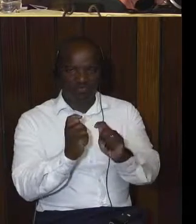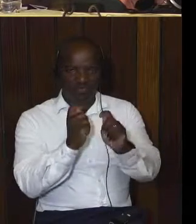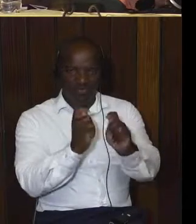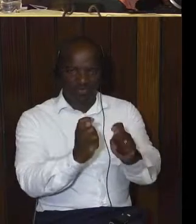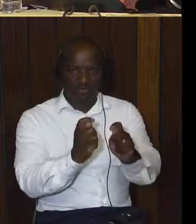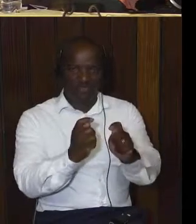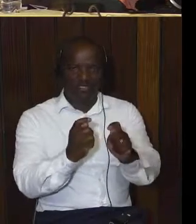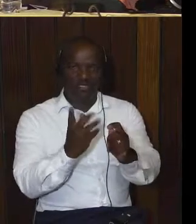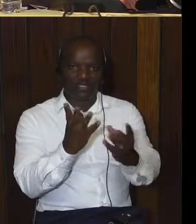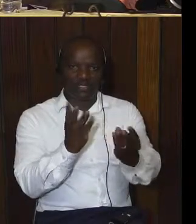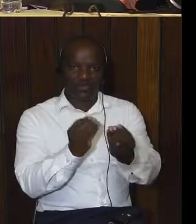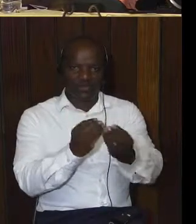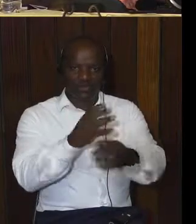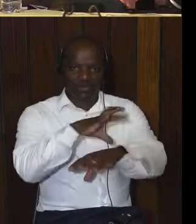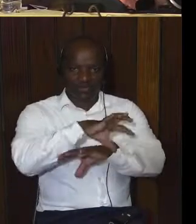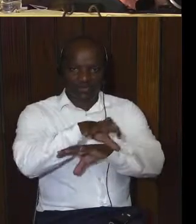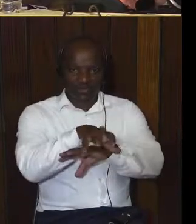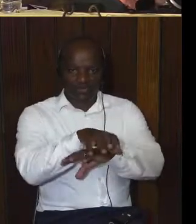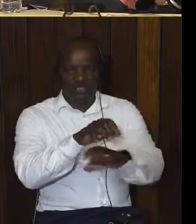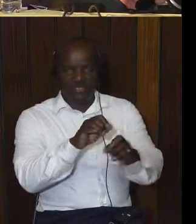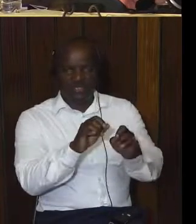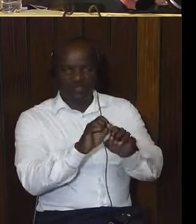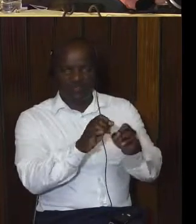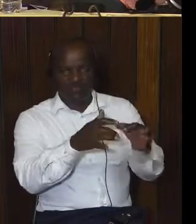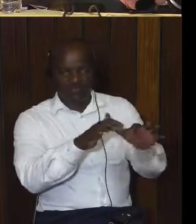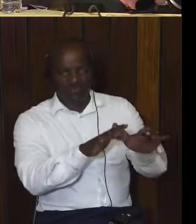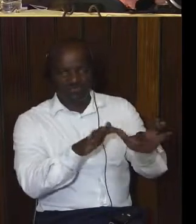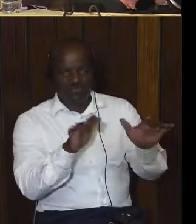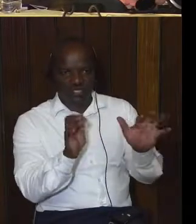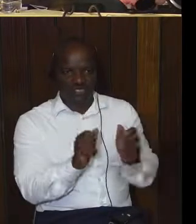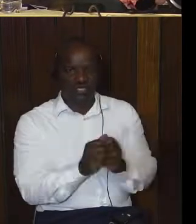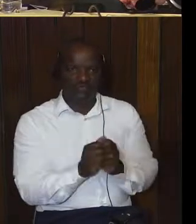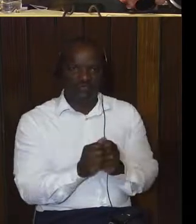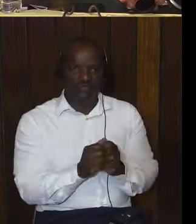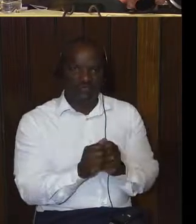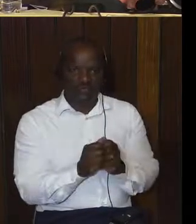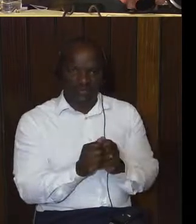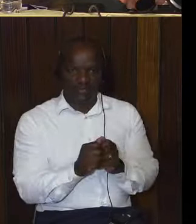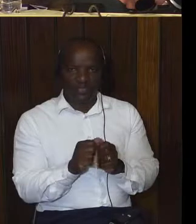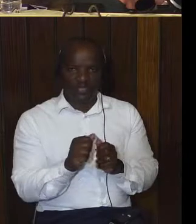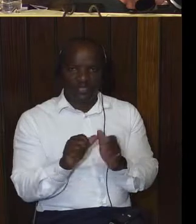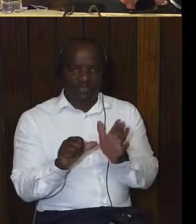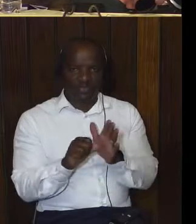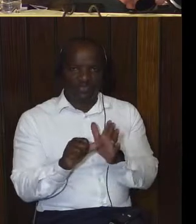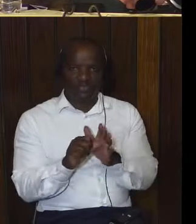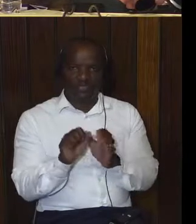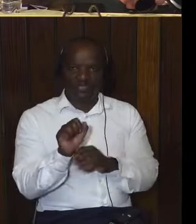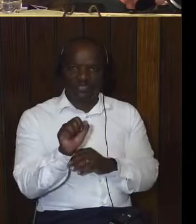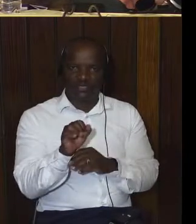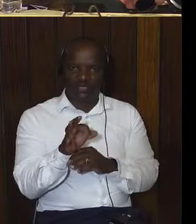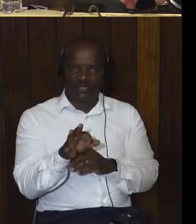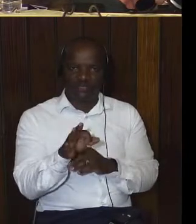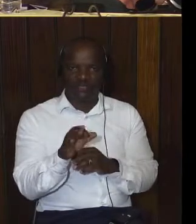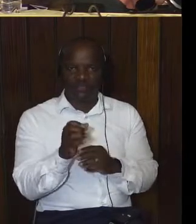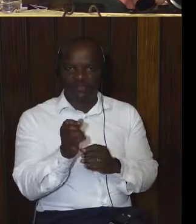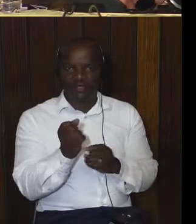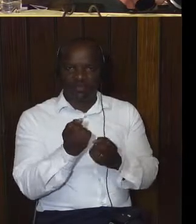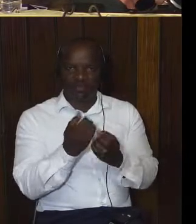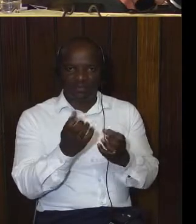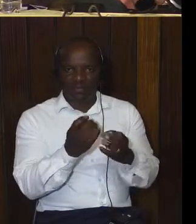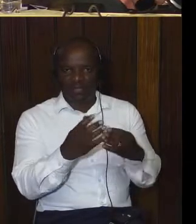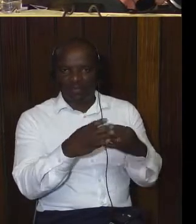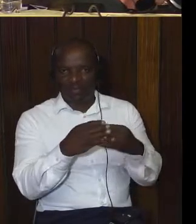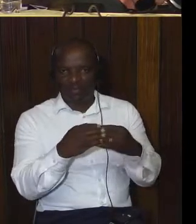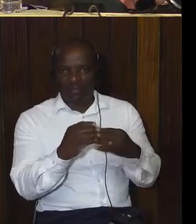Provincial Treasury. So, Chair, this is very important because and the question came from a number of members, what would have